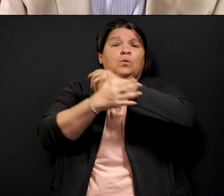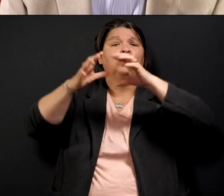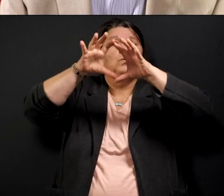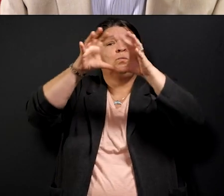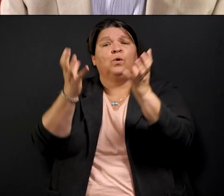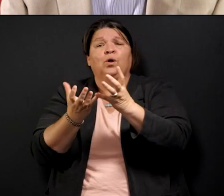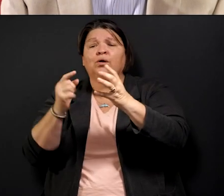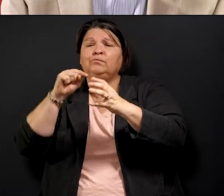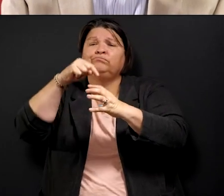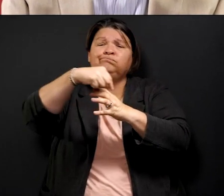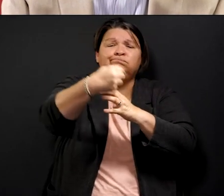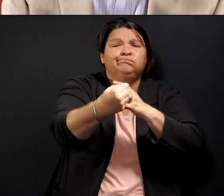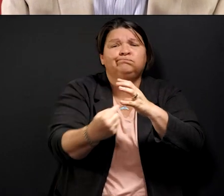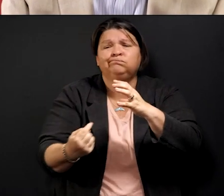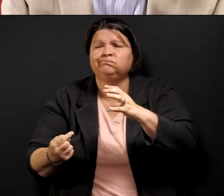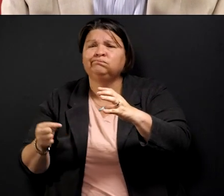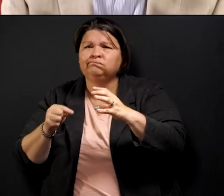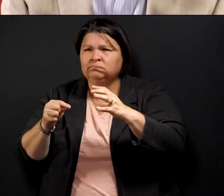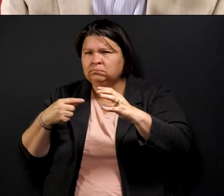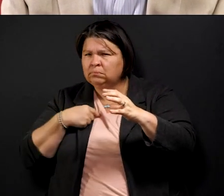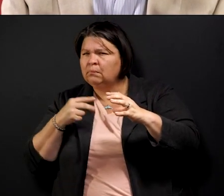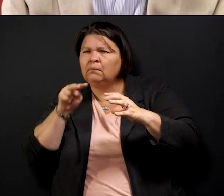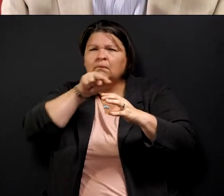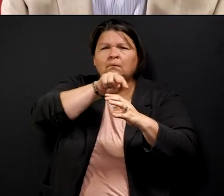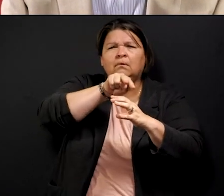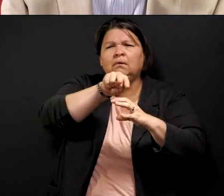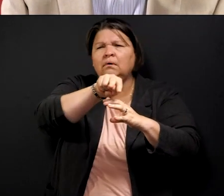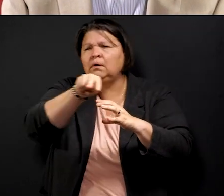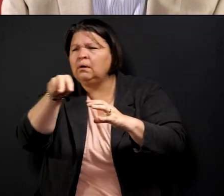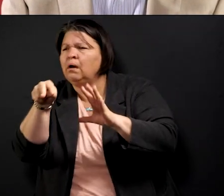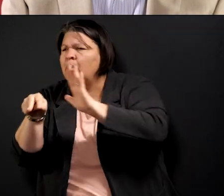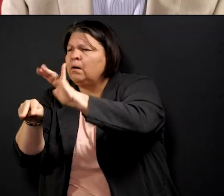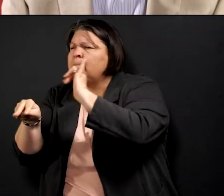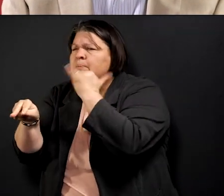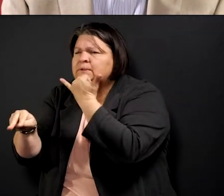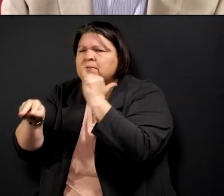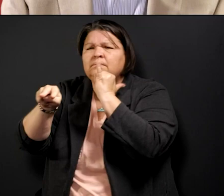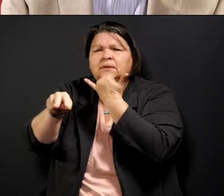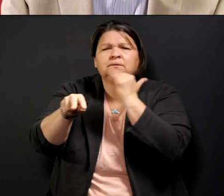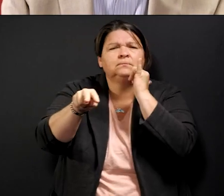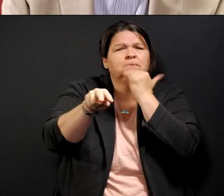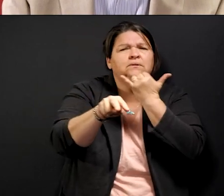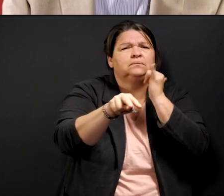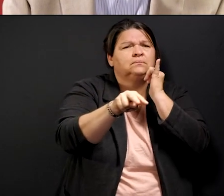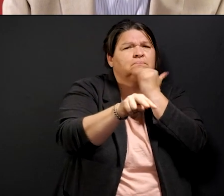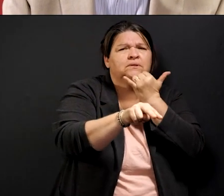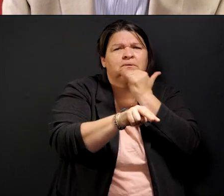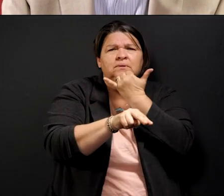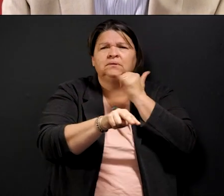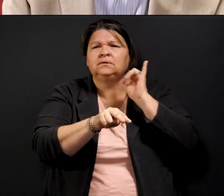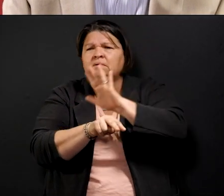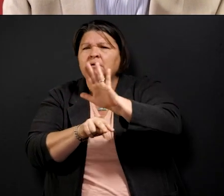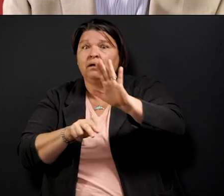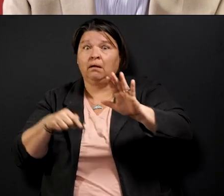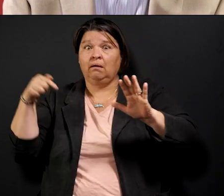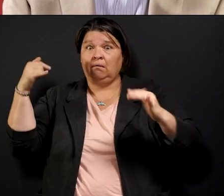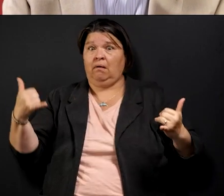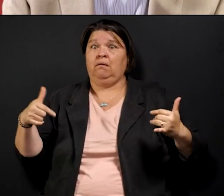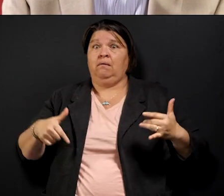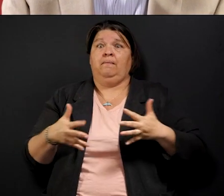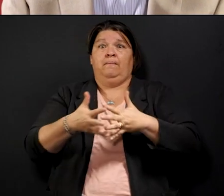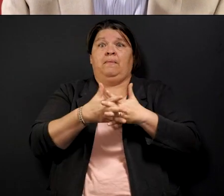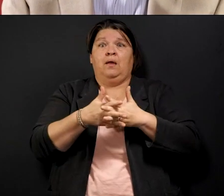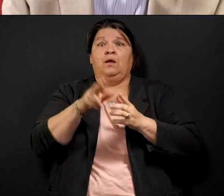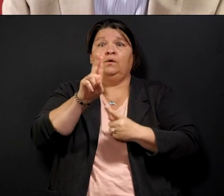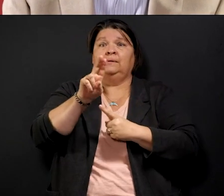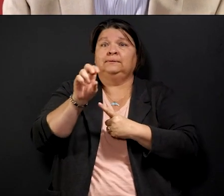their mistakes. There are also a lot of think tanks around the United States that are working on this. But there are just a few things to keep in mind. One is that